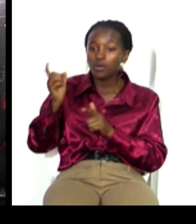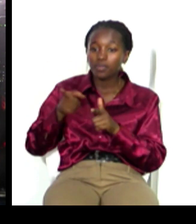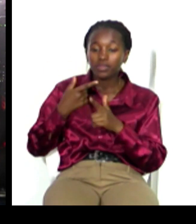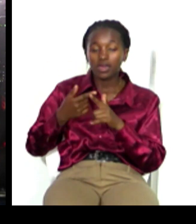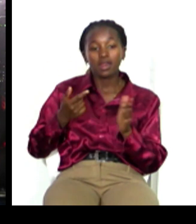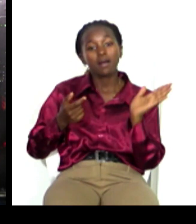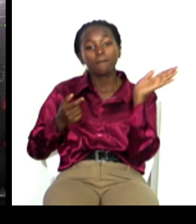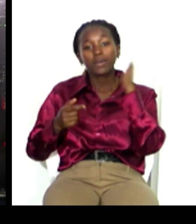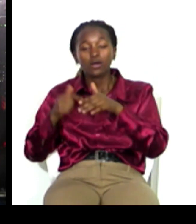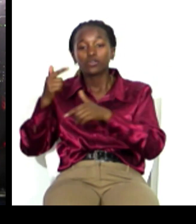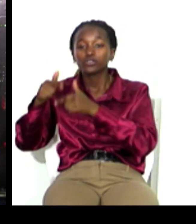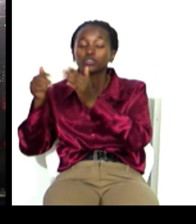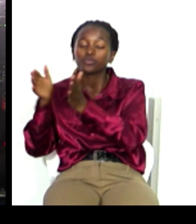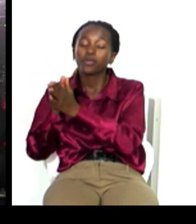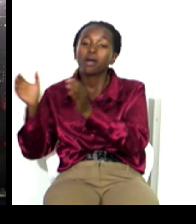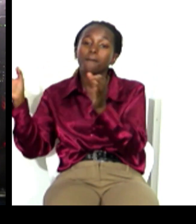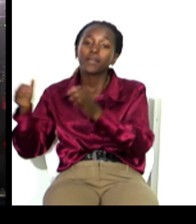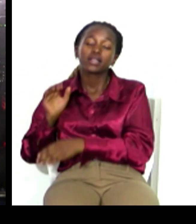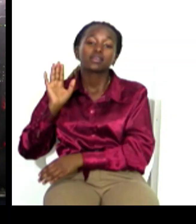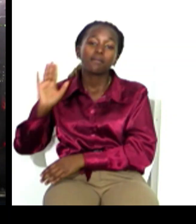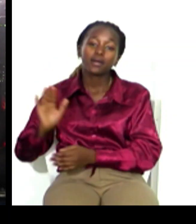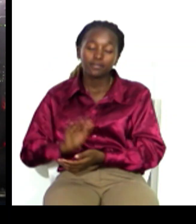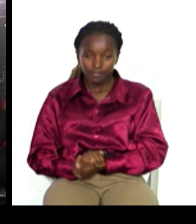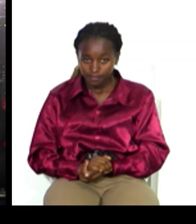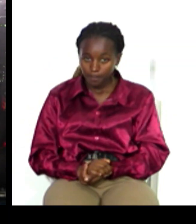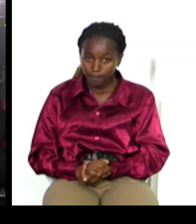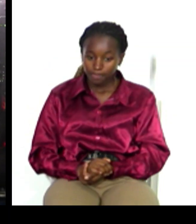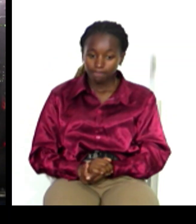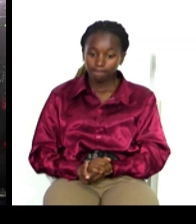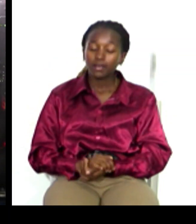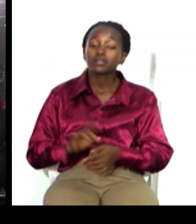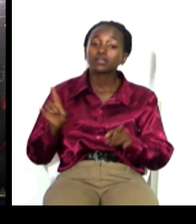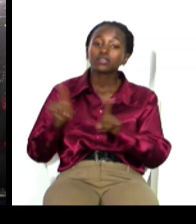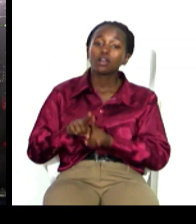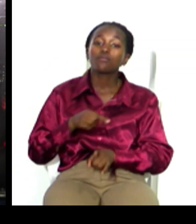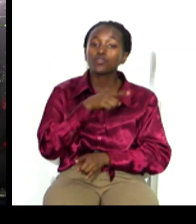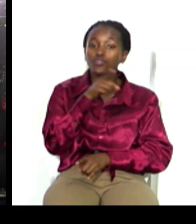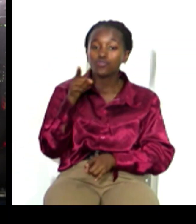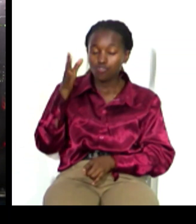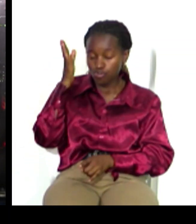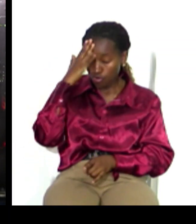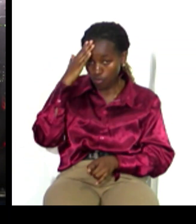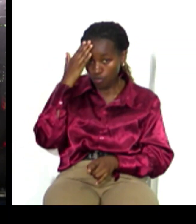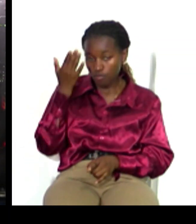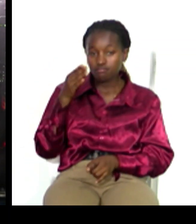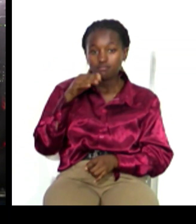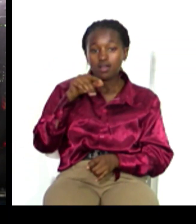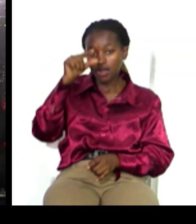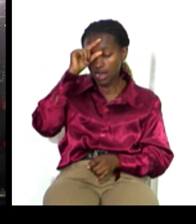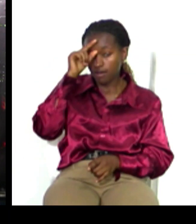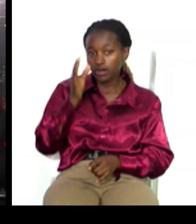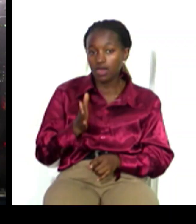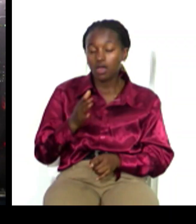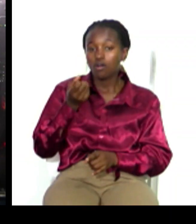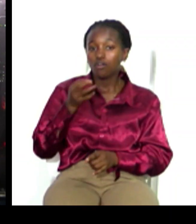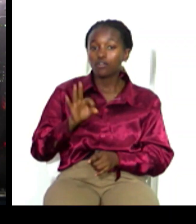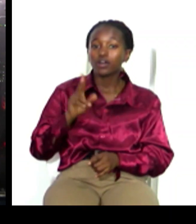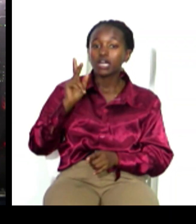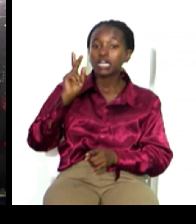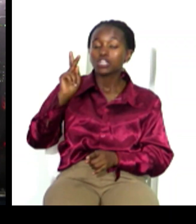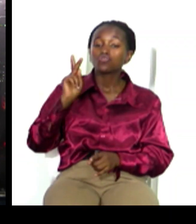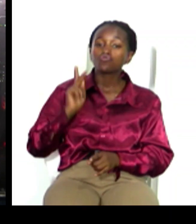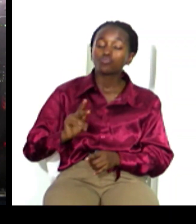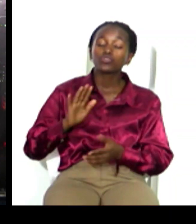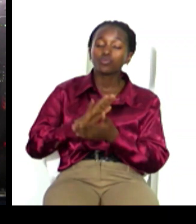continue with his party. You know very well that he elected the governor of Kisumu just to be someone that